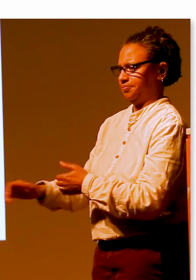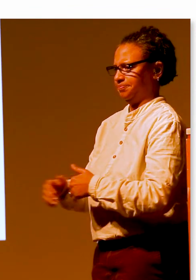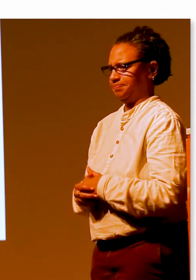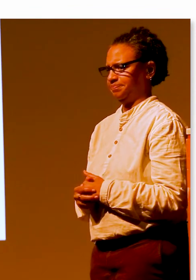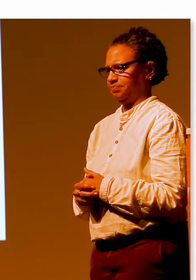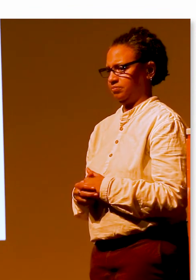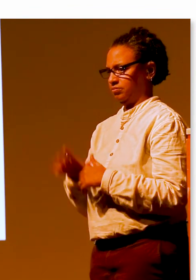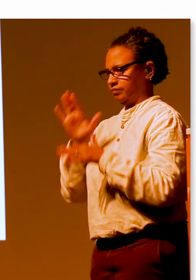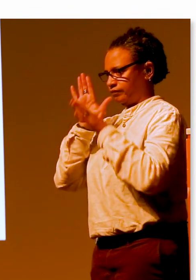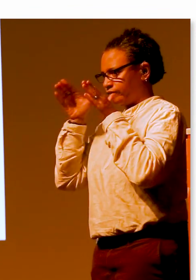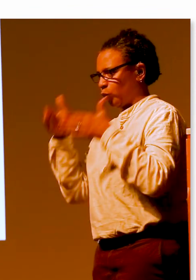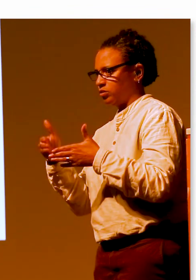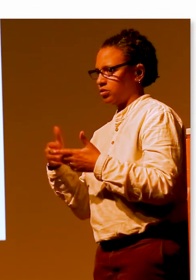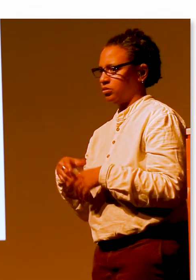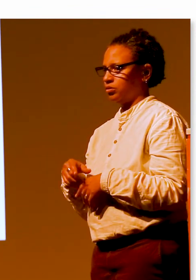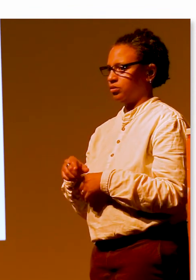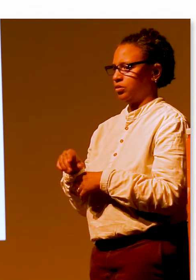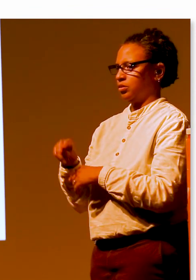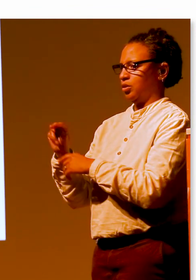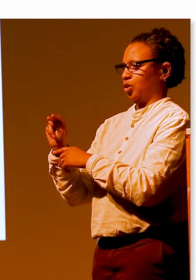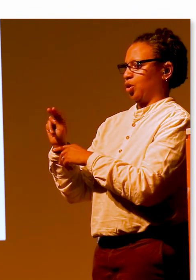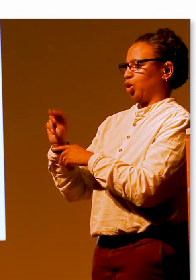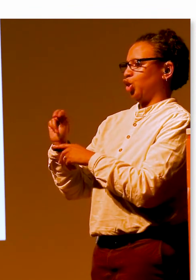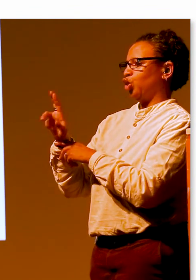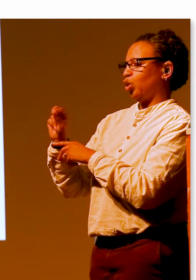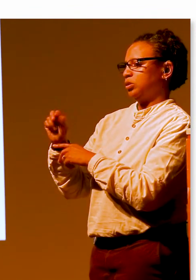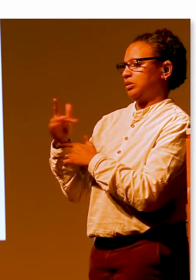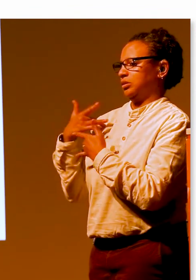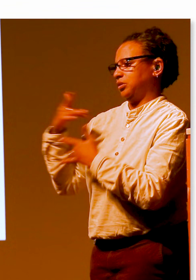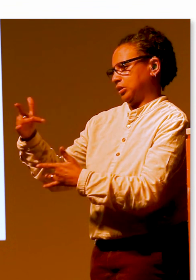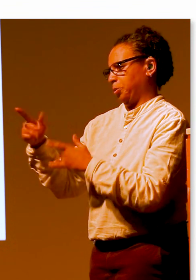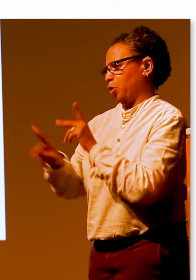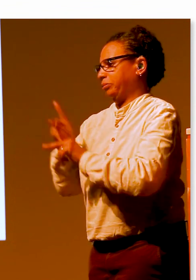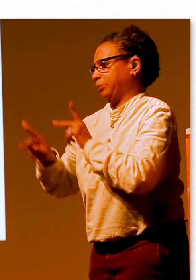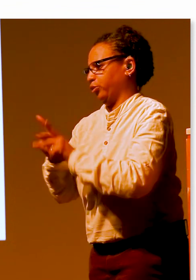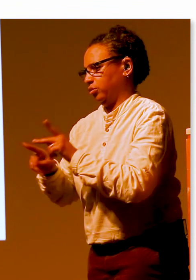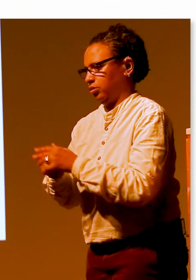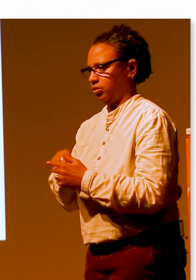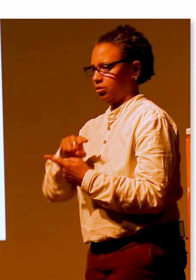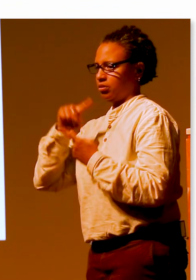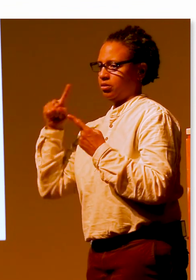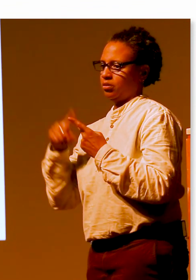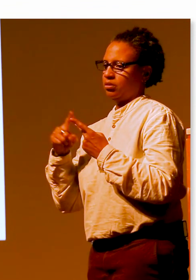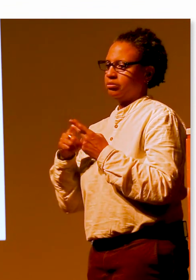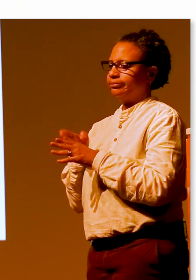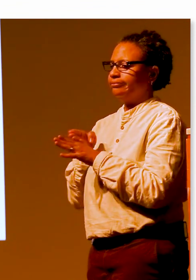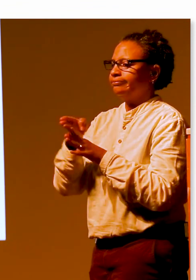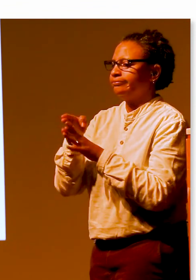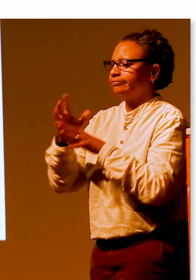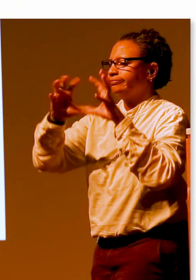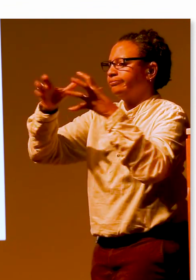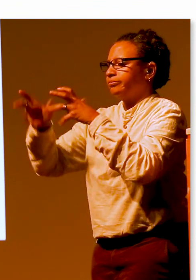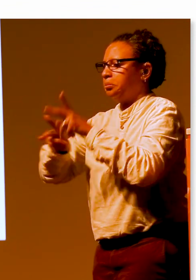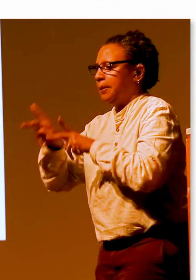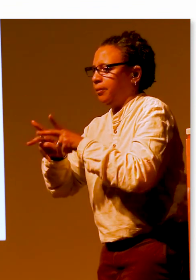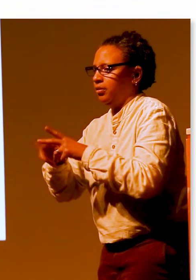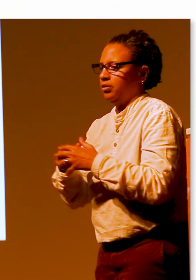neurotypicalness, neurodivergence, or people who are representative of marginalized communities, oftentimes we don't think to record